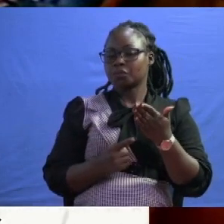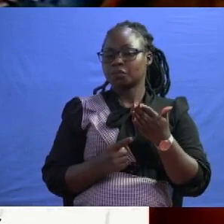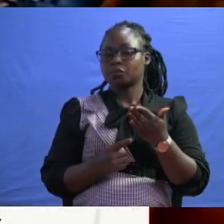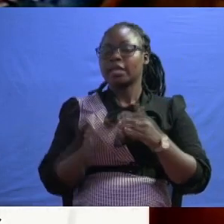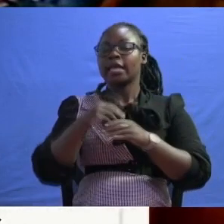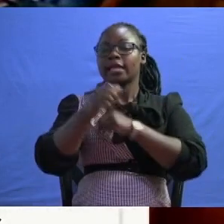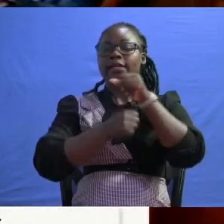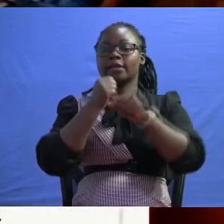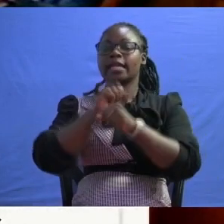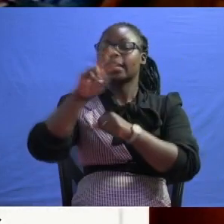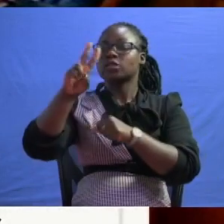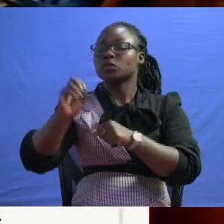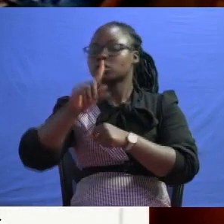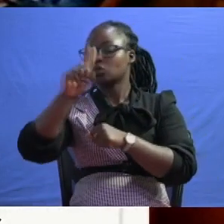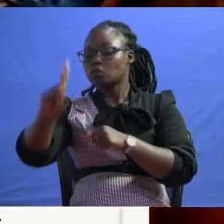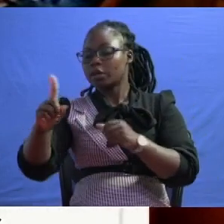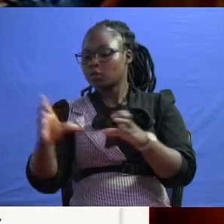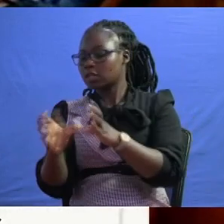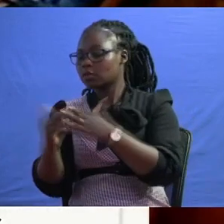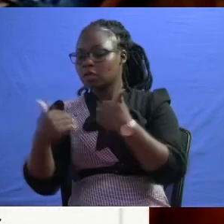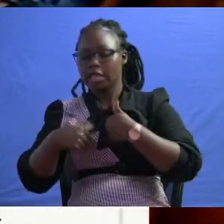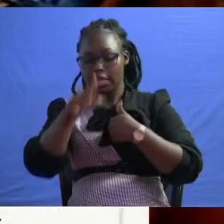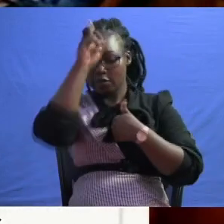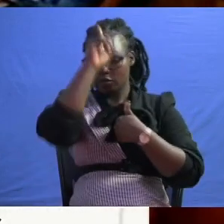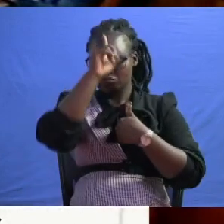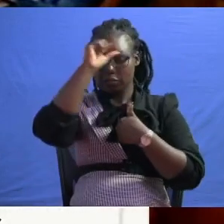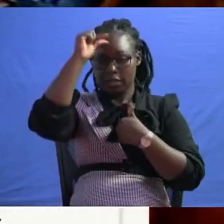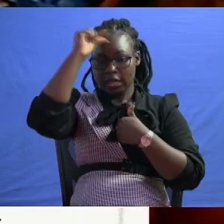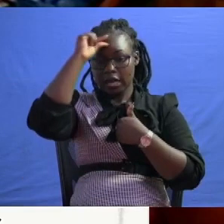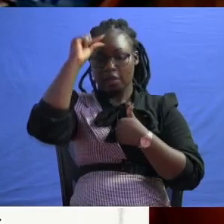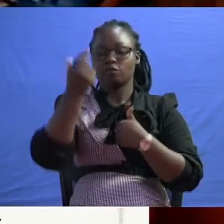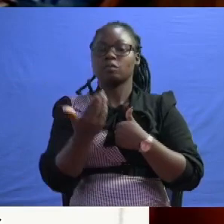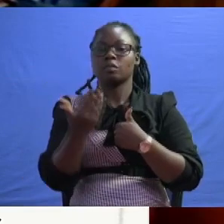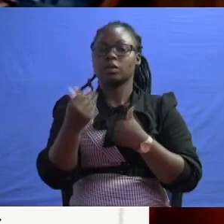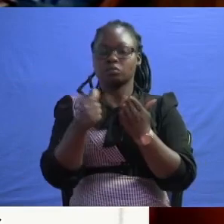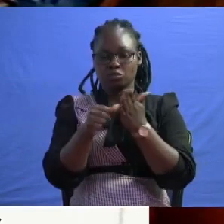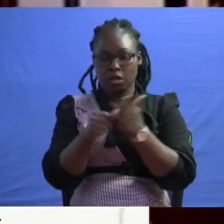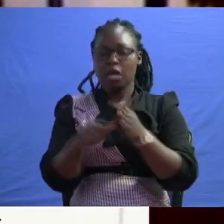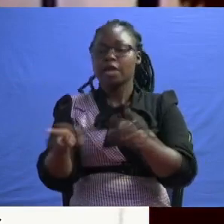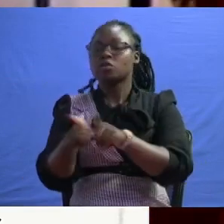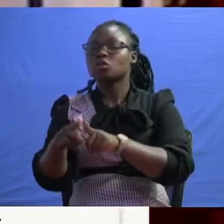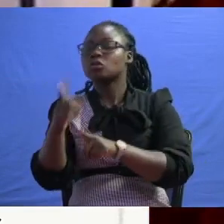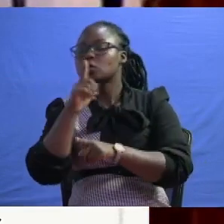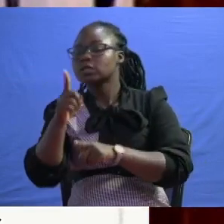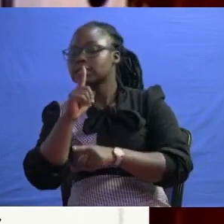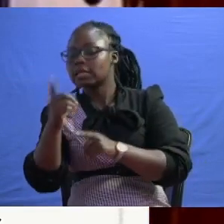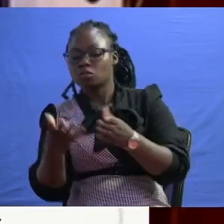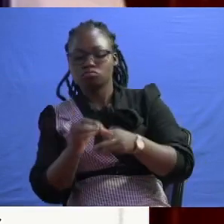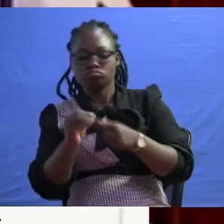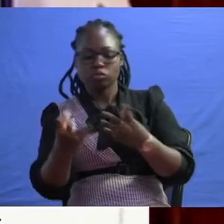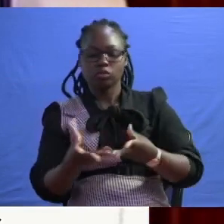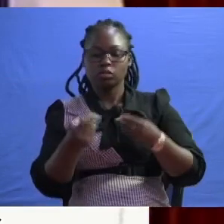in the year 2021, the company had serious governance issues. And we were summoned at the Senate. We have